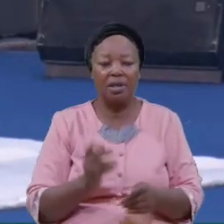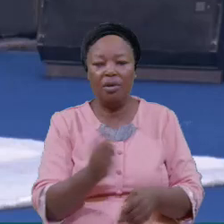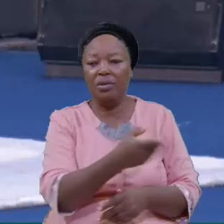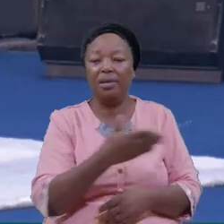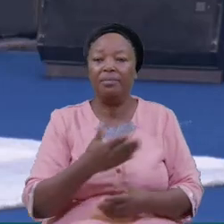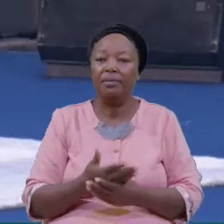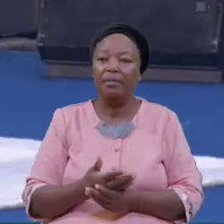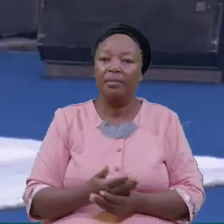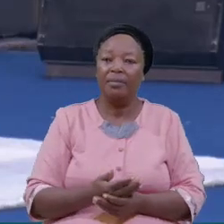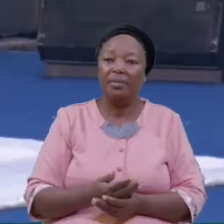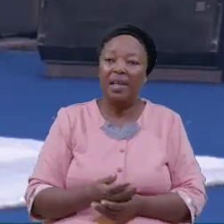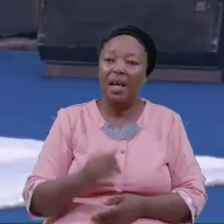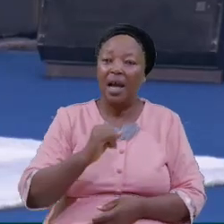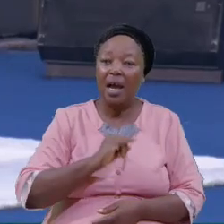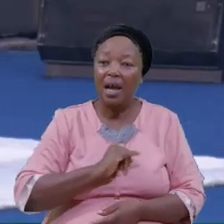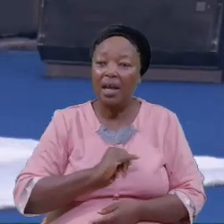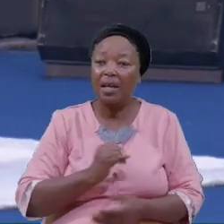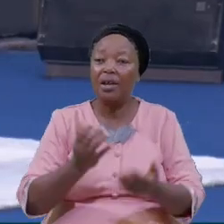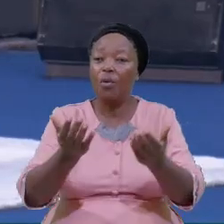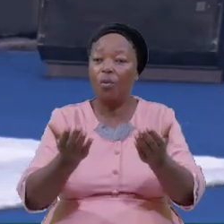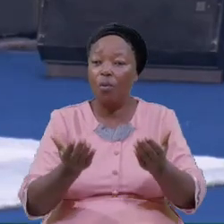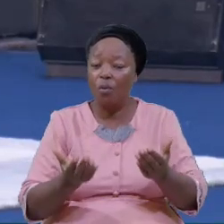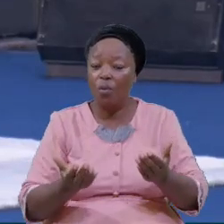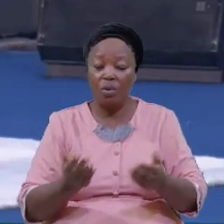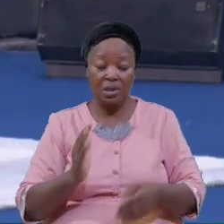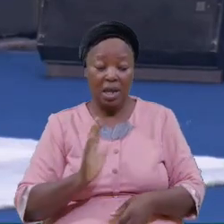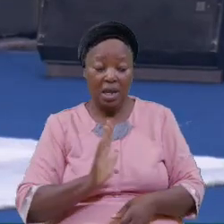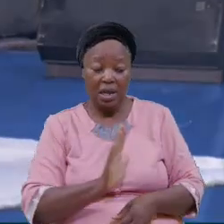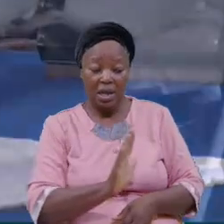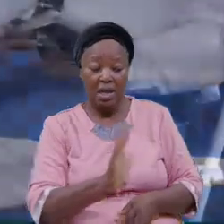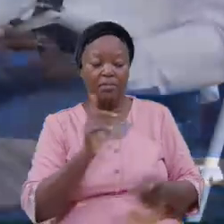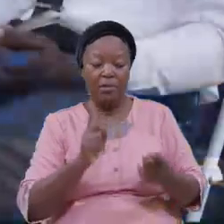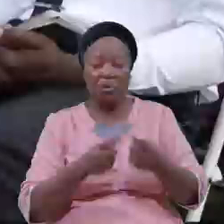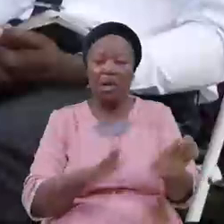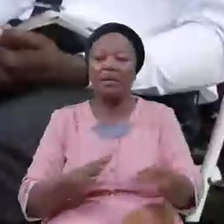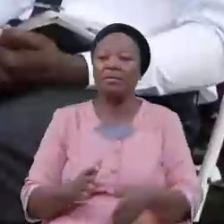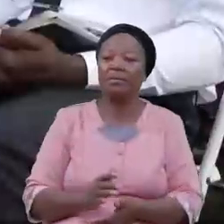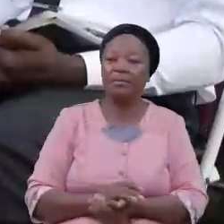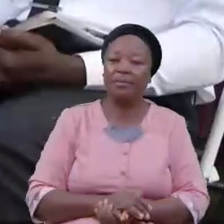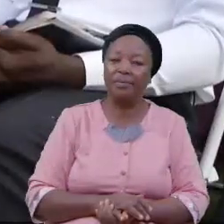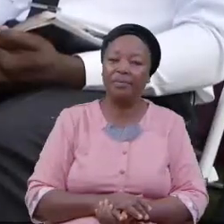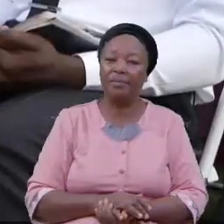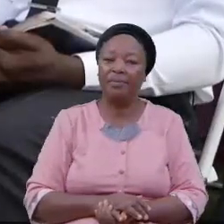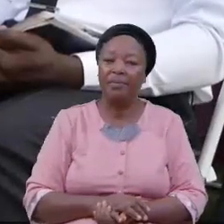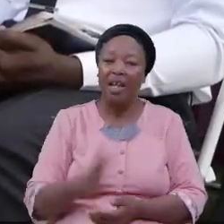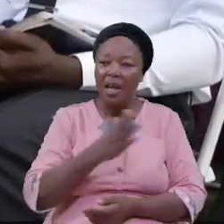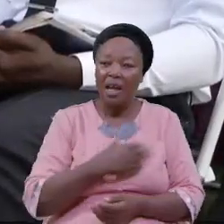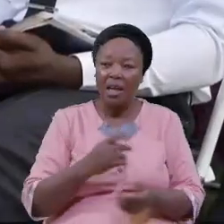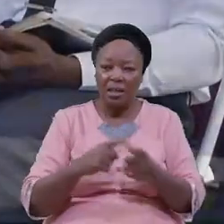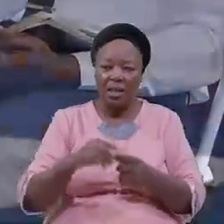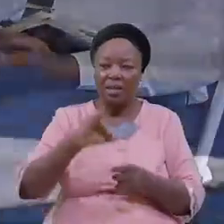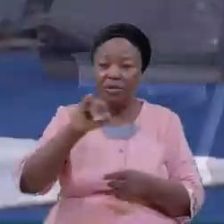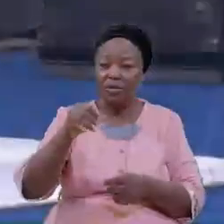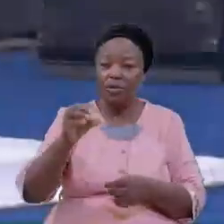want him to die. And Joab did not ask any